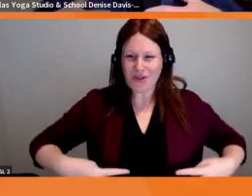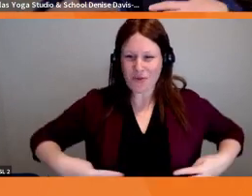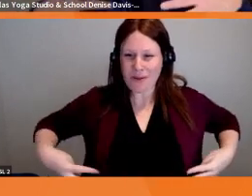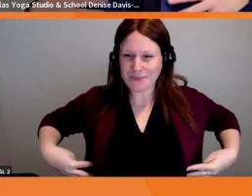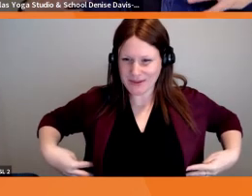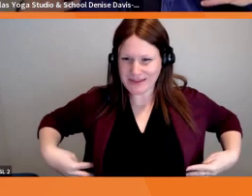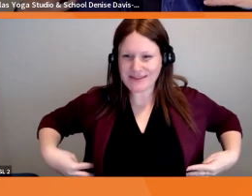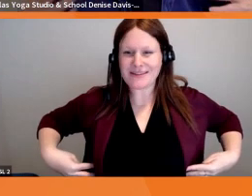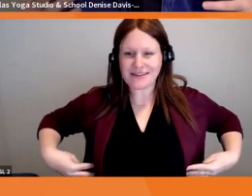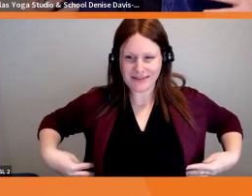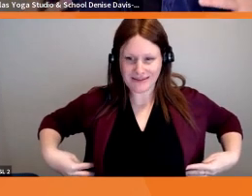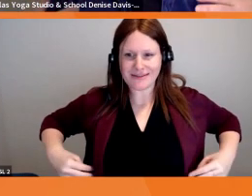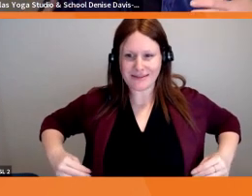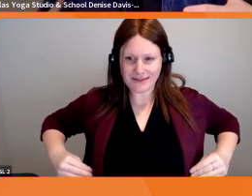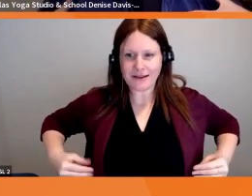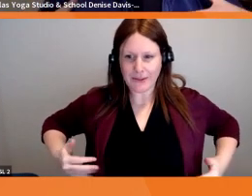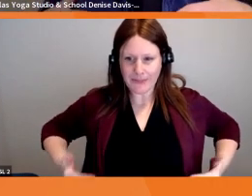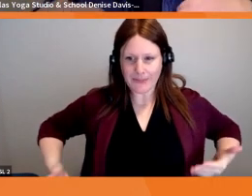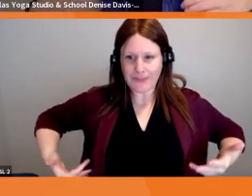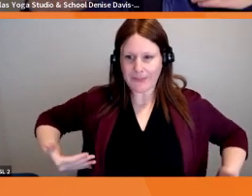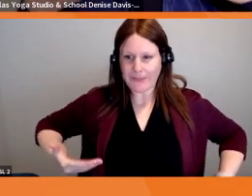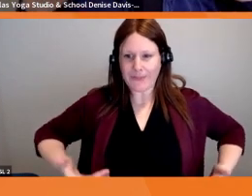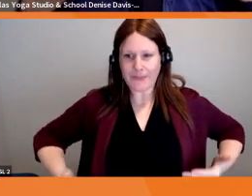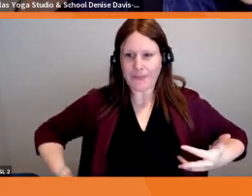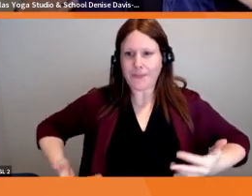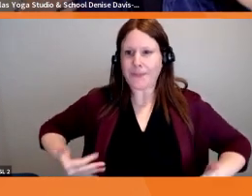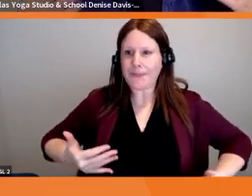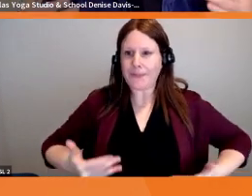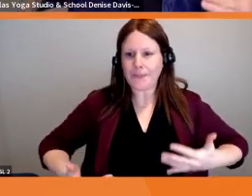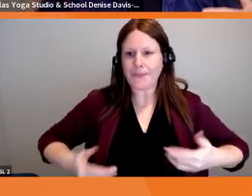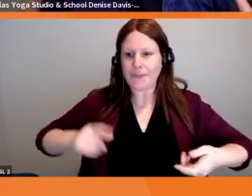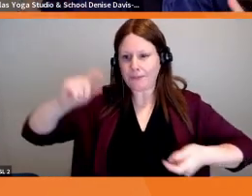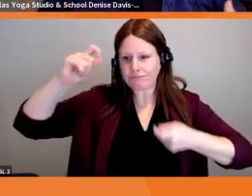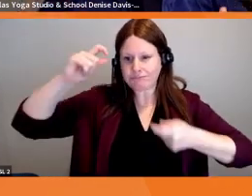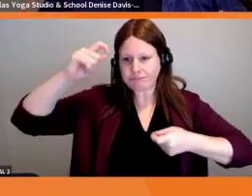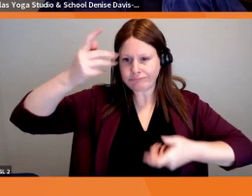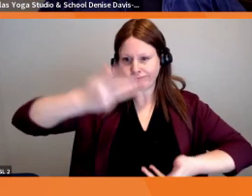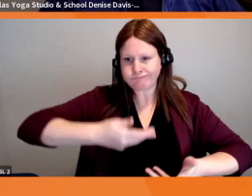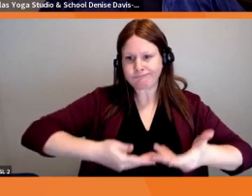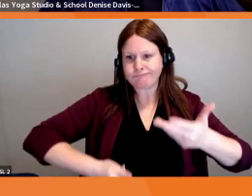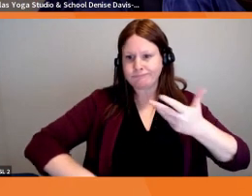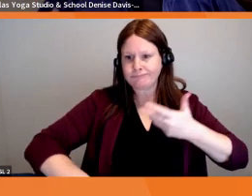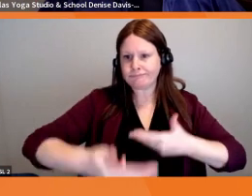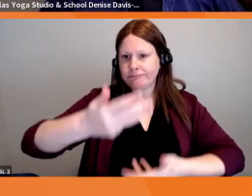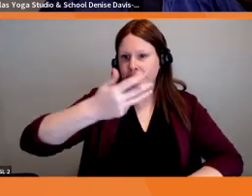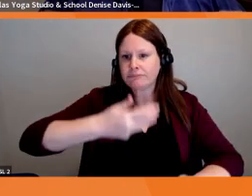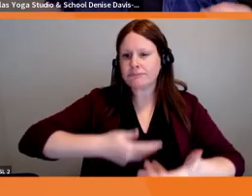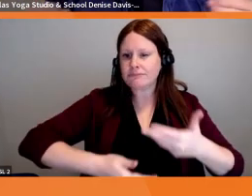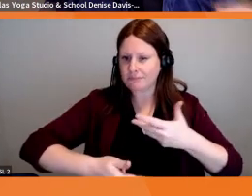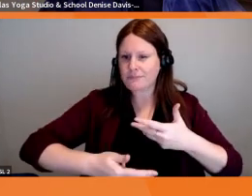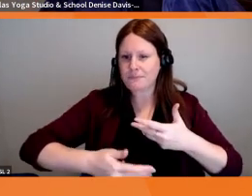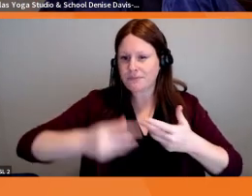which stimulates the endocrine system. So the hormones start to move. And the hormones are the